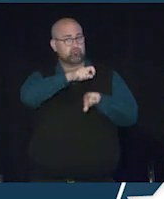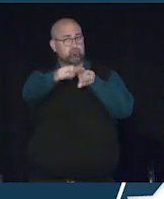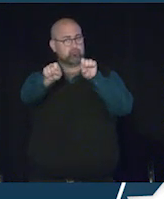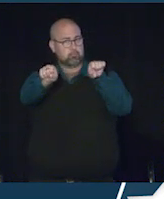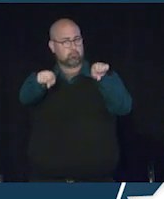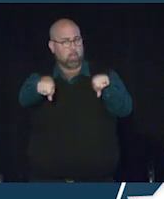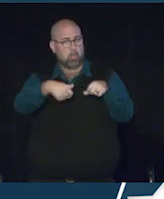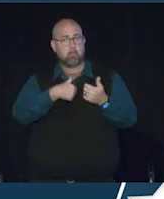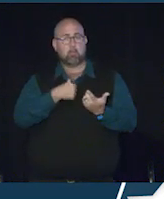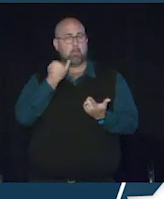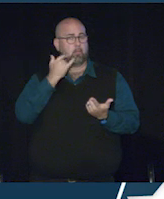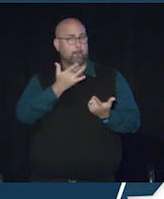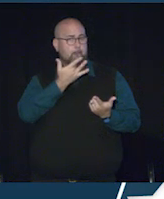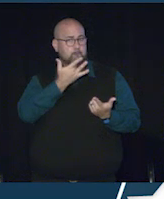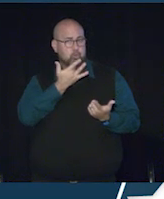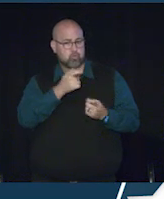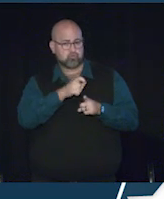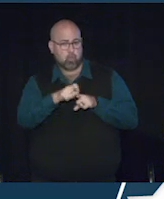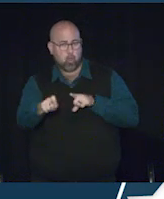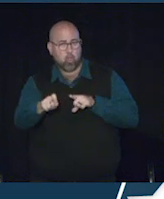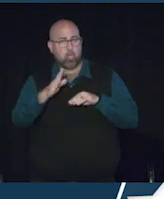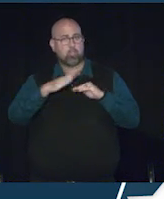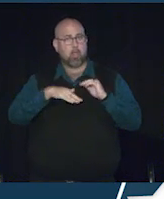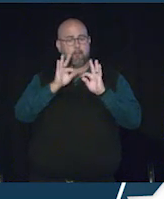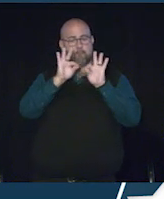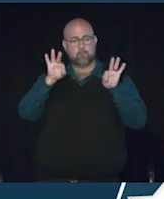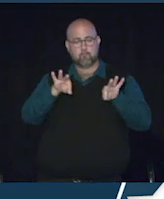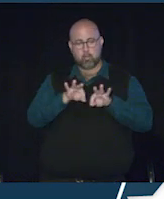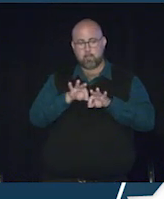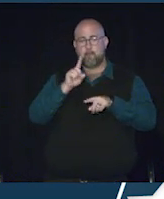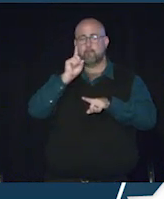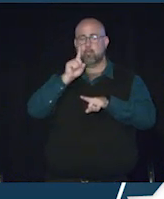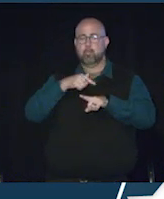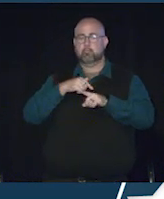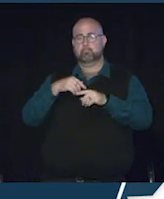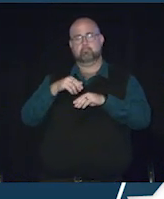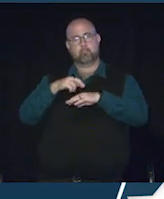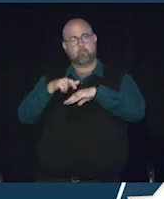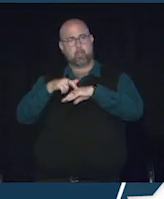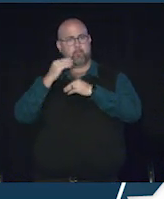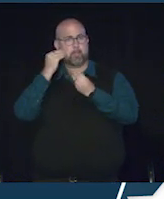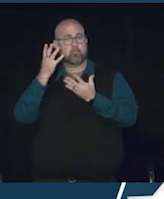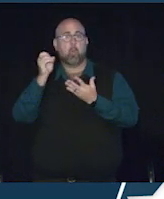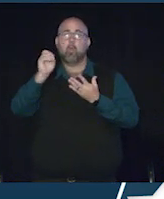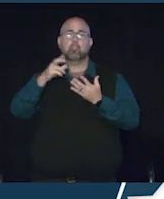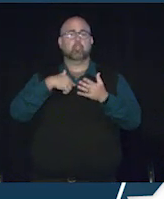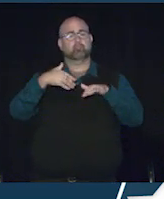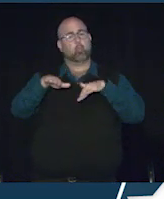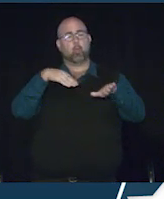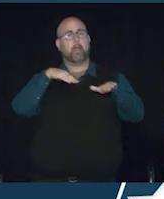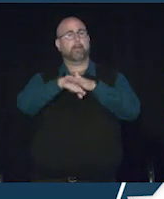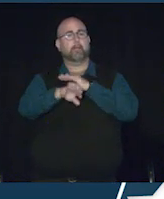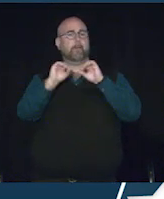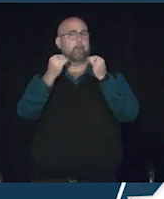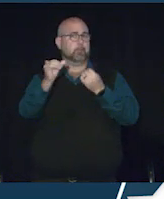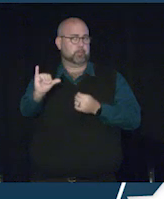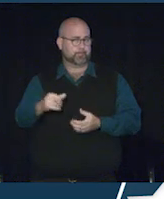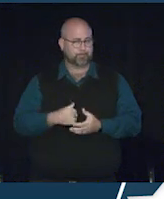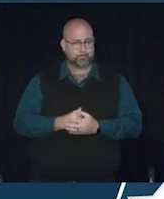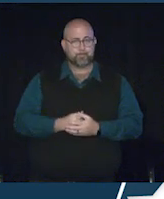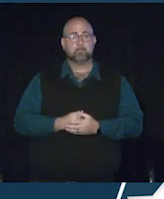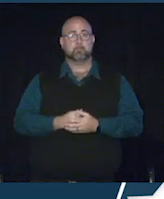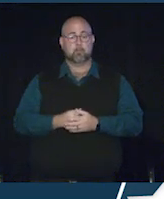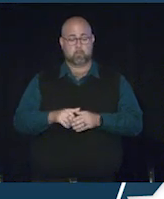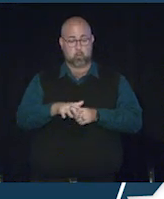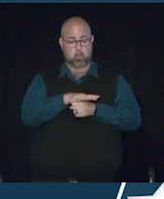that's better for you than submitting a form to provide your referral information, or just walk into the office as well. Once our local